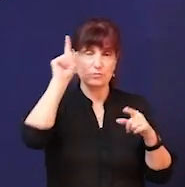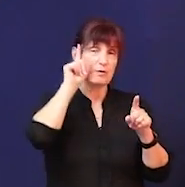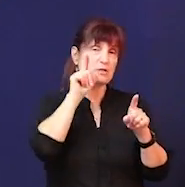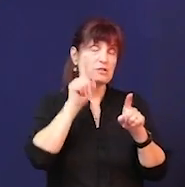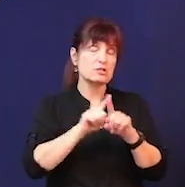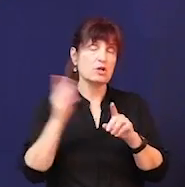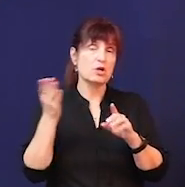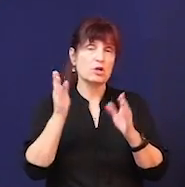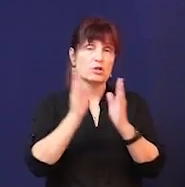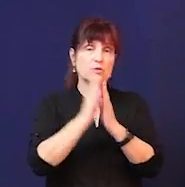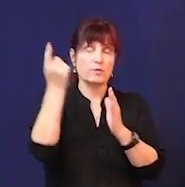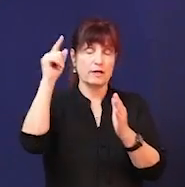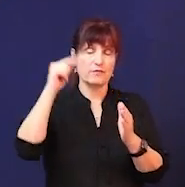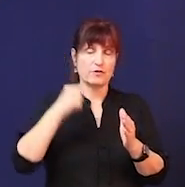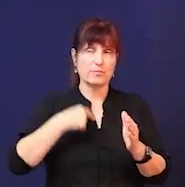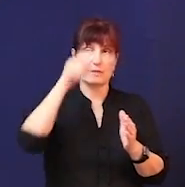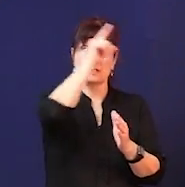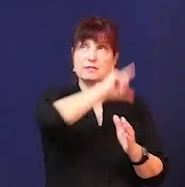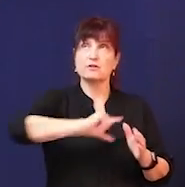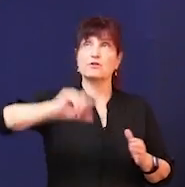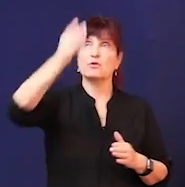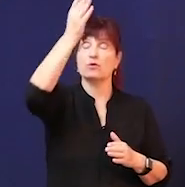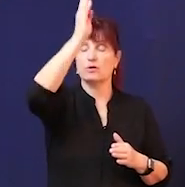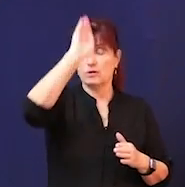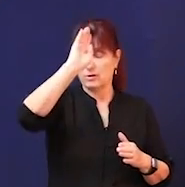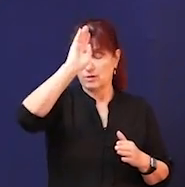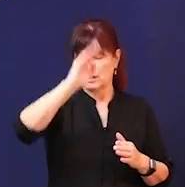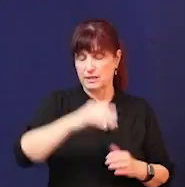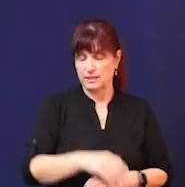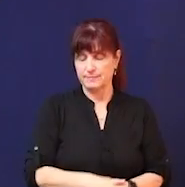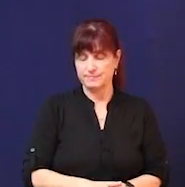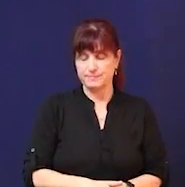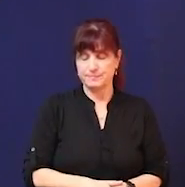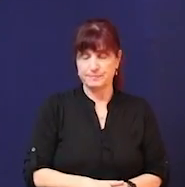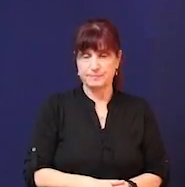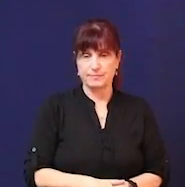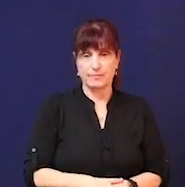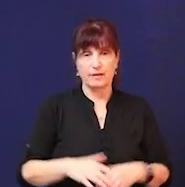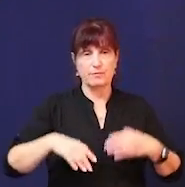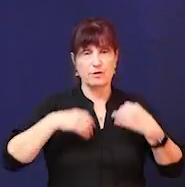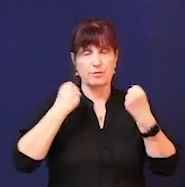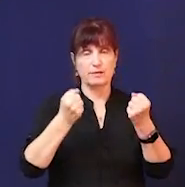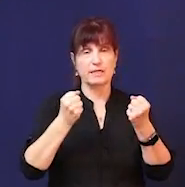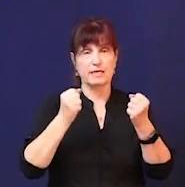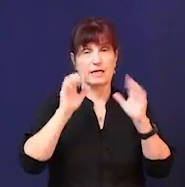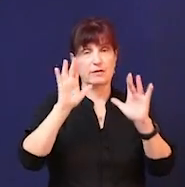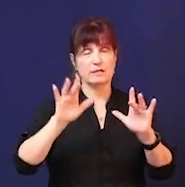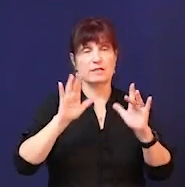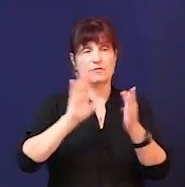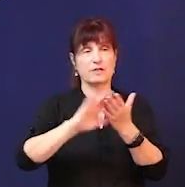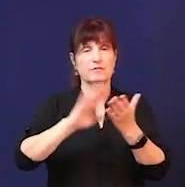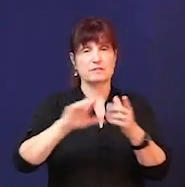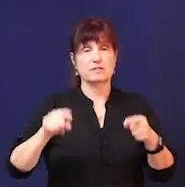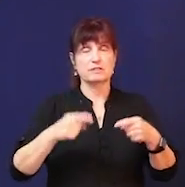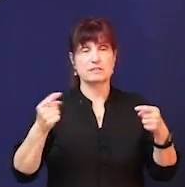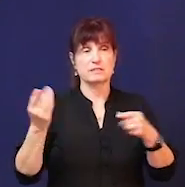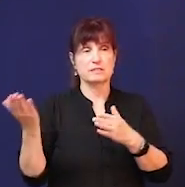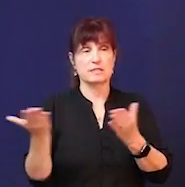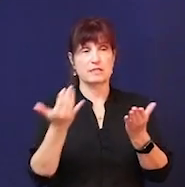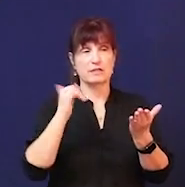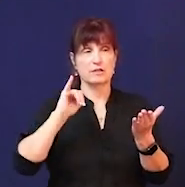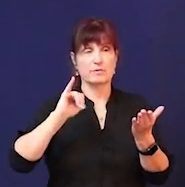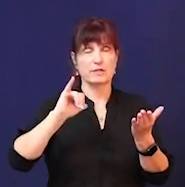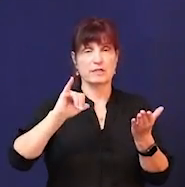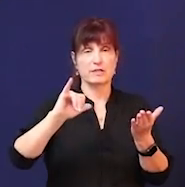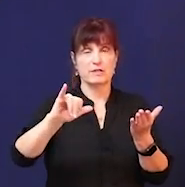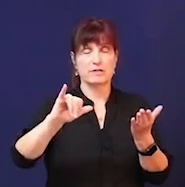and sisters, to pray for me to the Lord our God. May Almighty God have mercy on us, forgive us our sins,